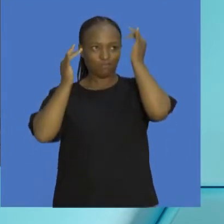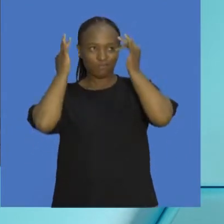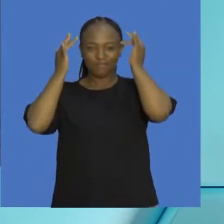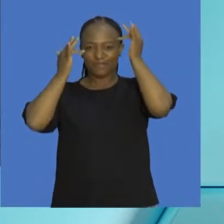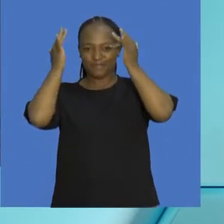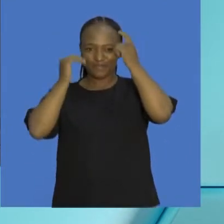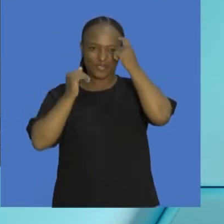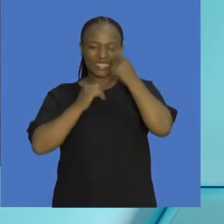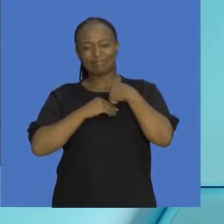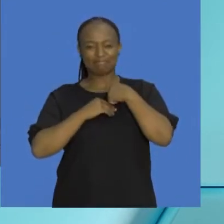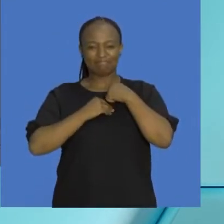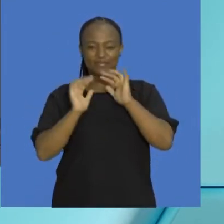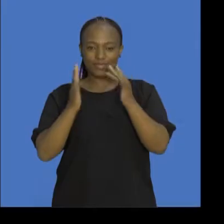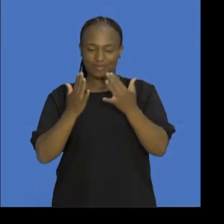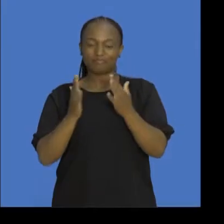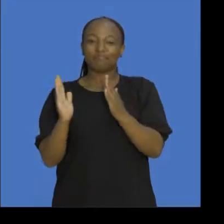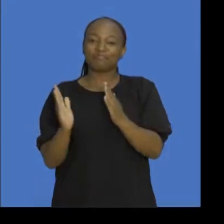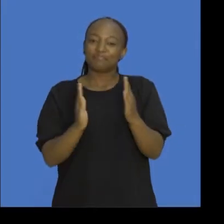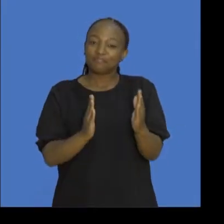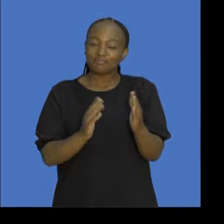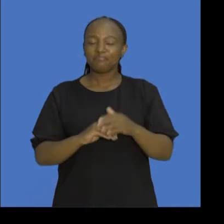about this. Fantastic.